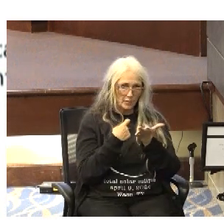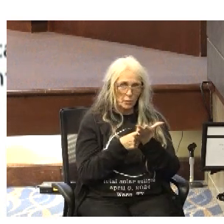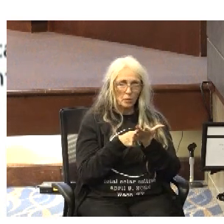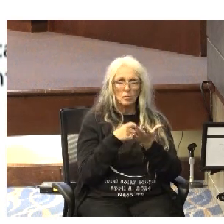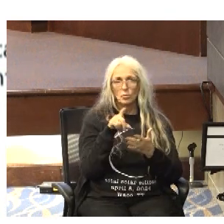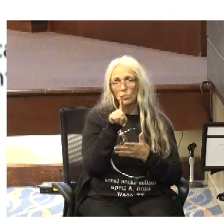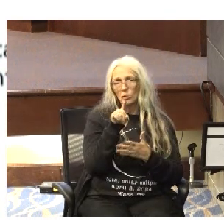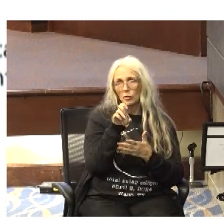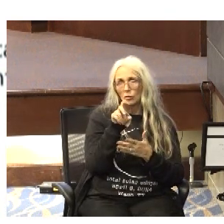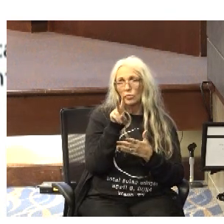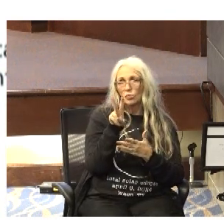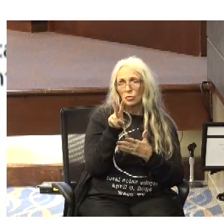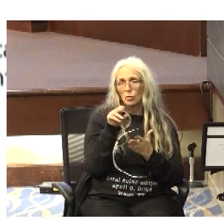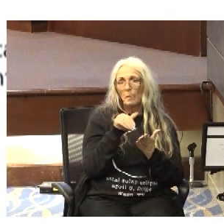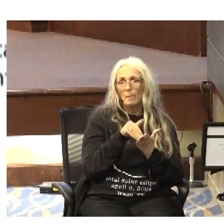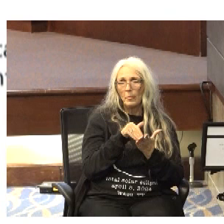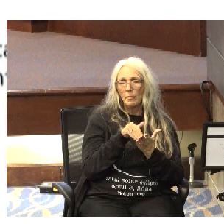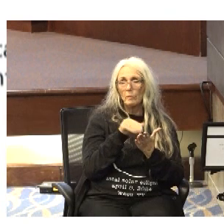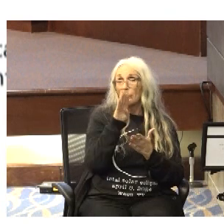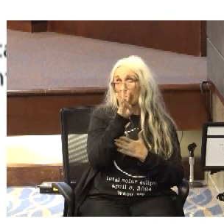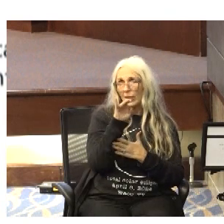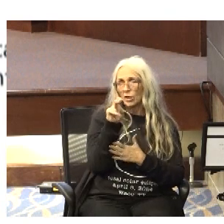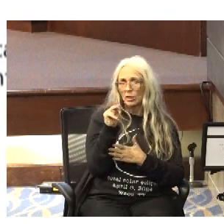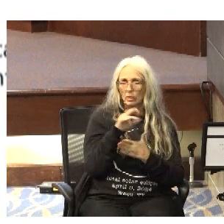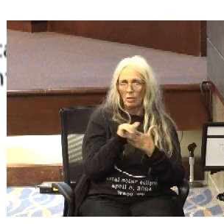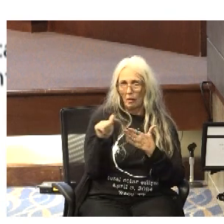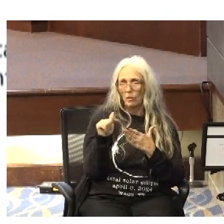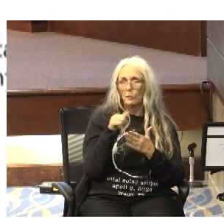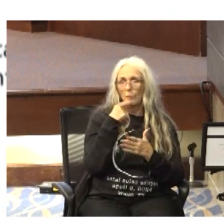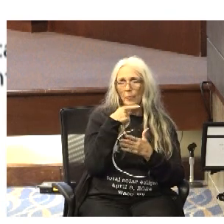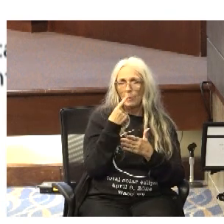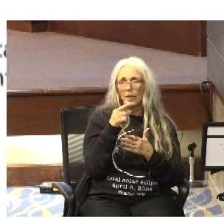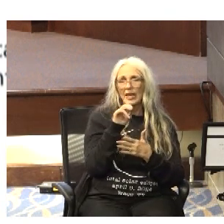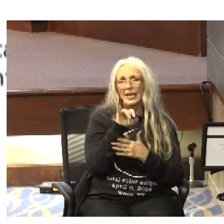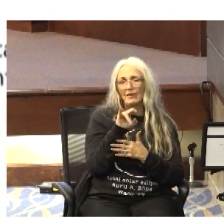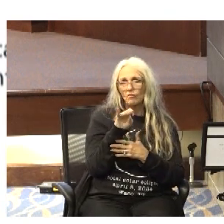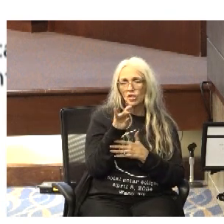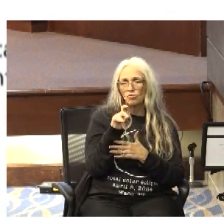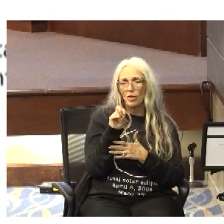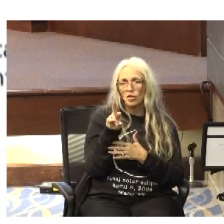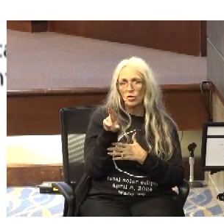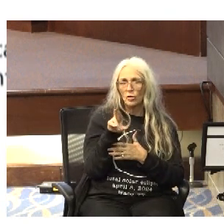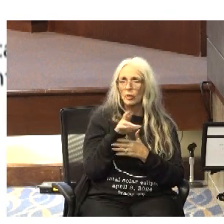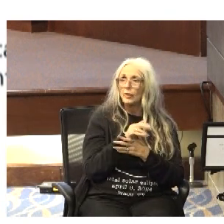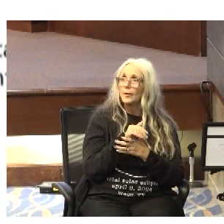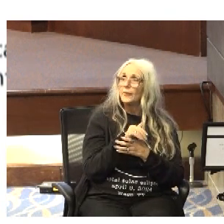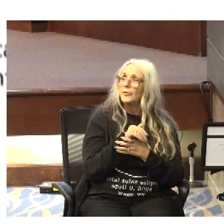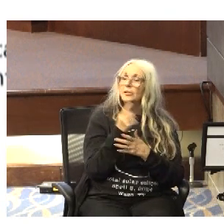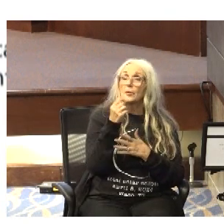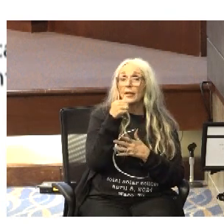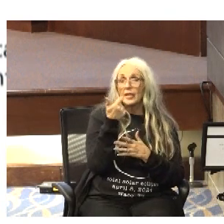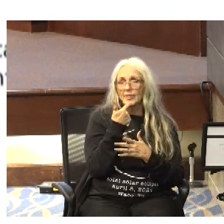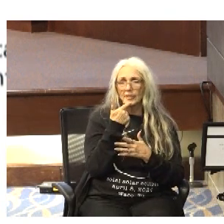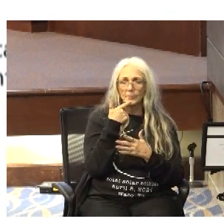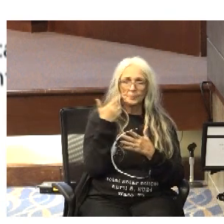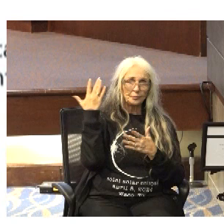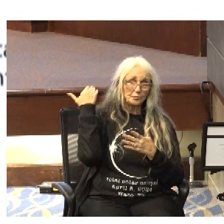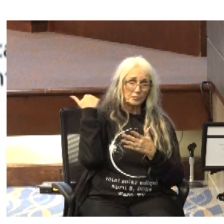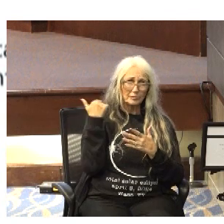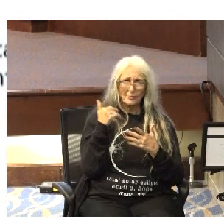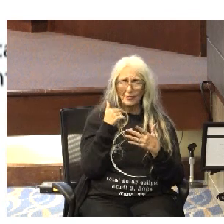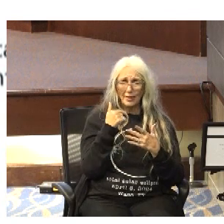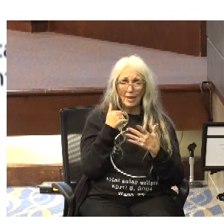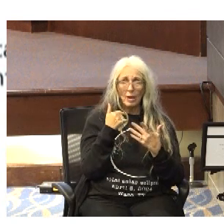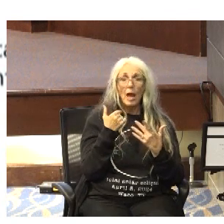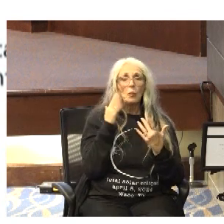$102 million in public infrastructure. Something else I didn't mention earlier, but I'll mention right now is that